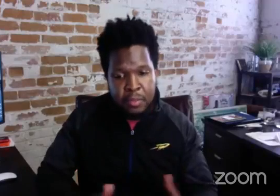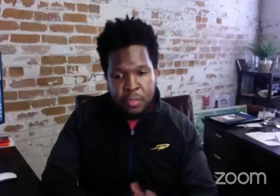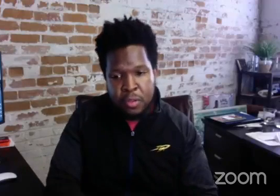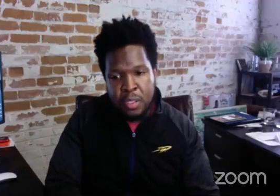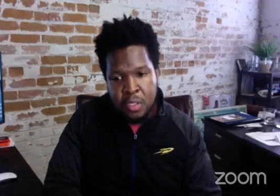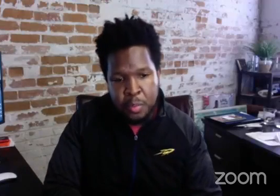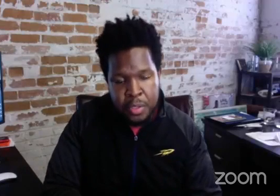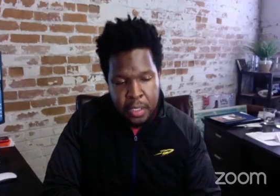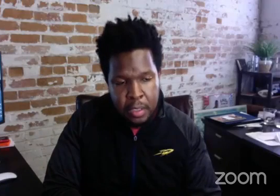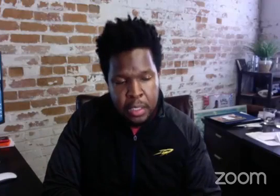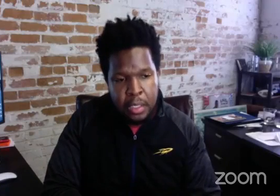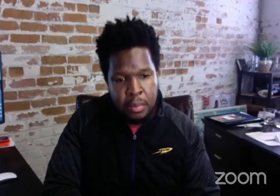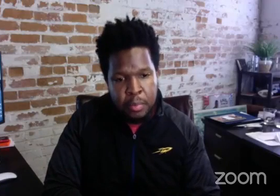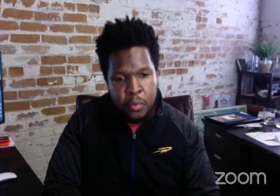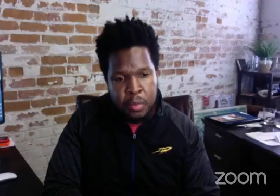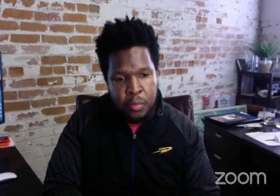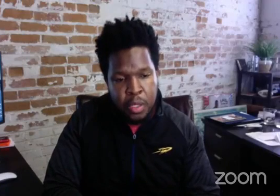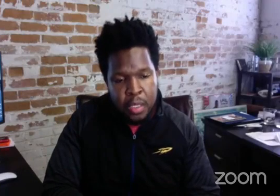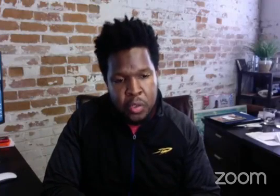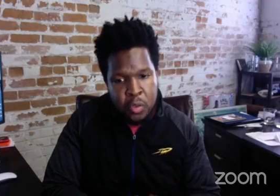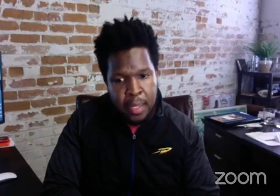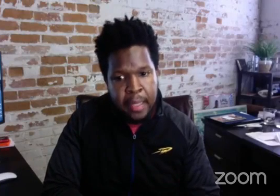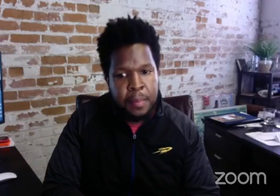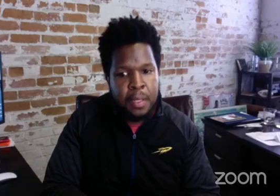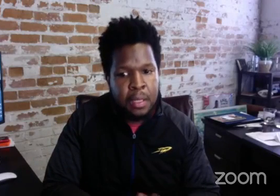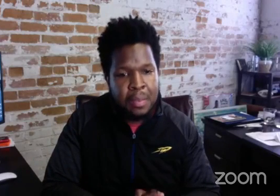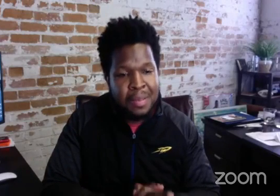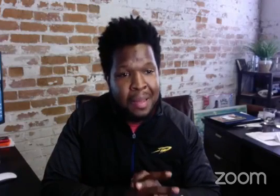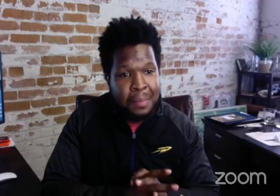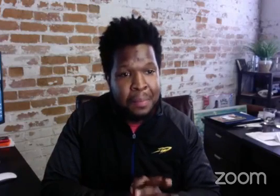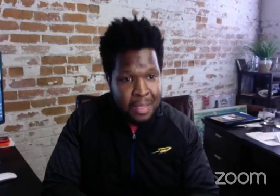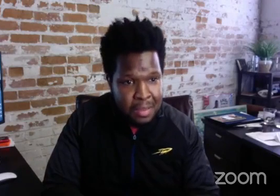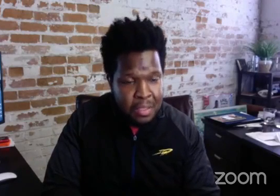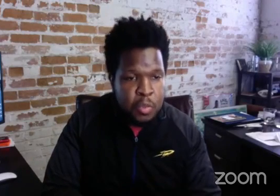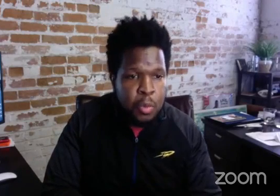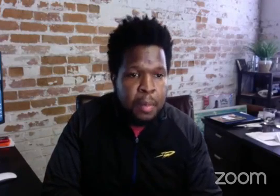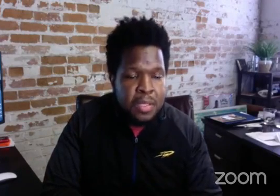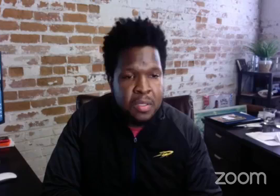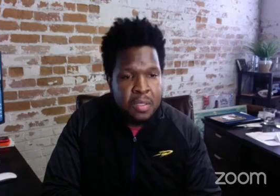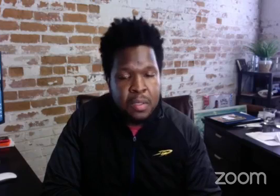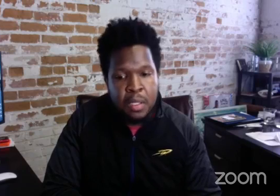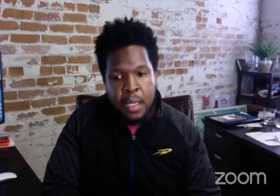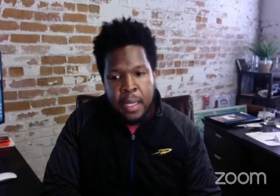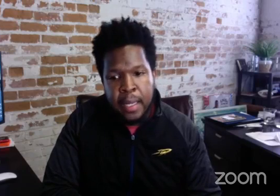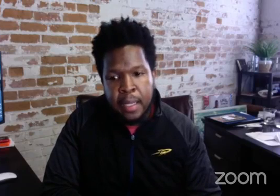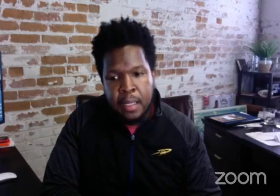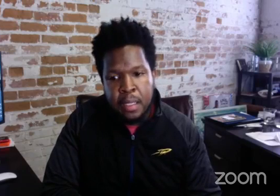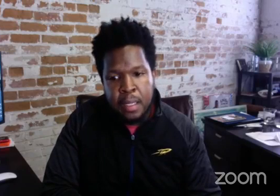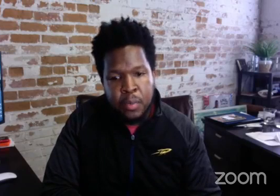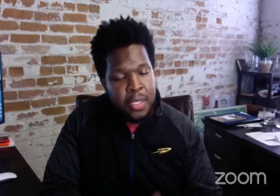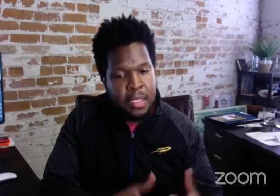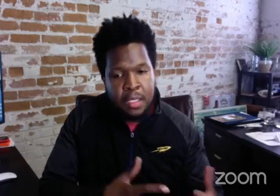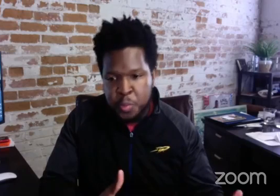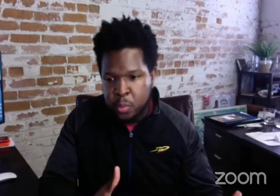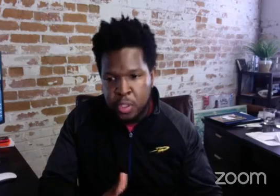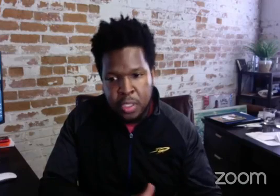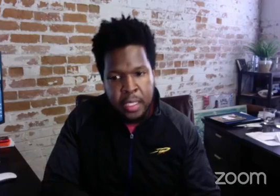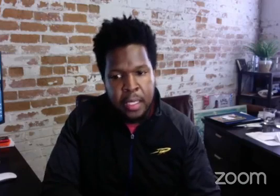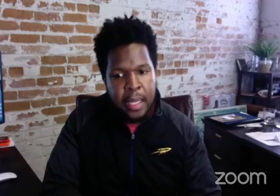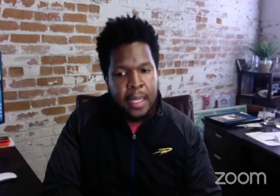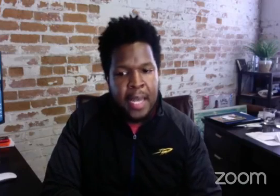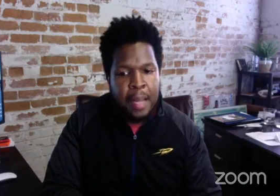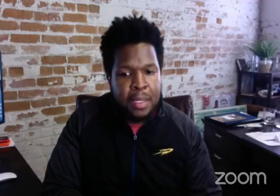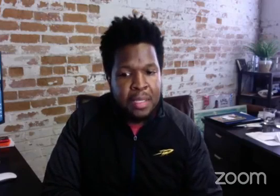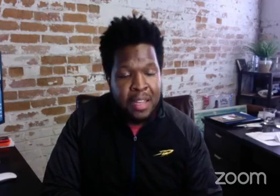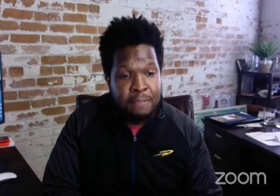talking about a few things, so particularly with regards to Black American businesses, small businesses, and we're taking a disproportionate